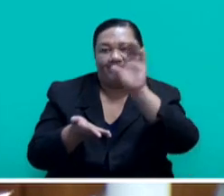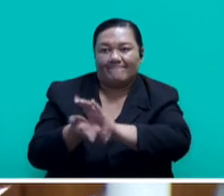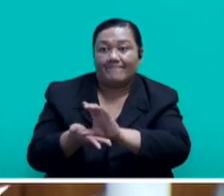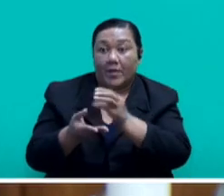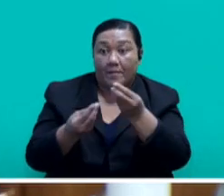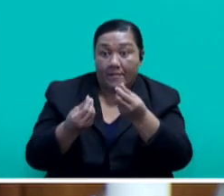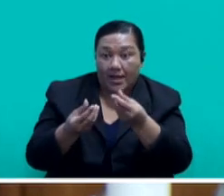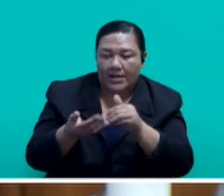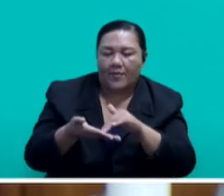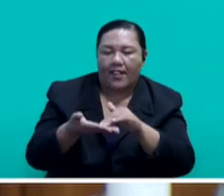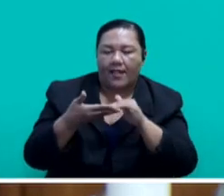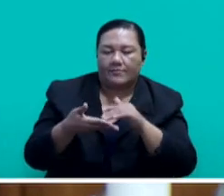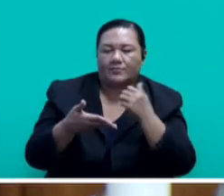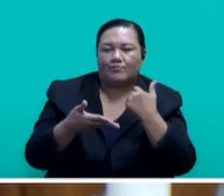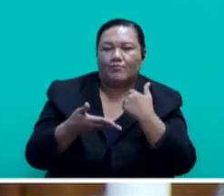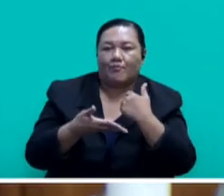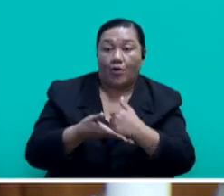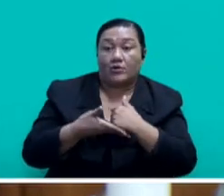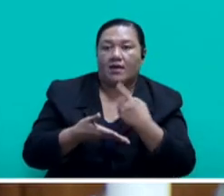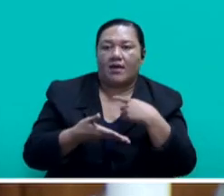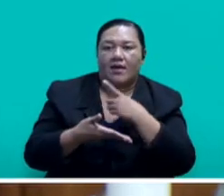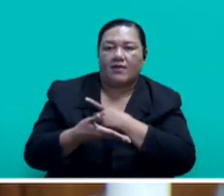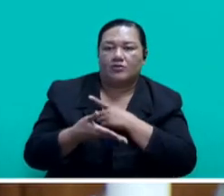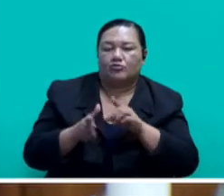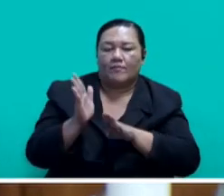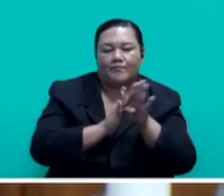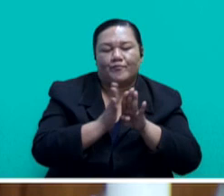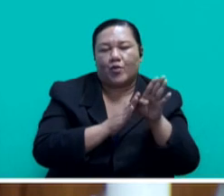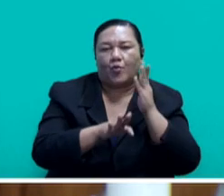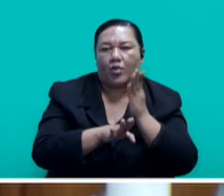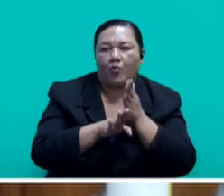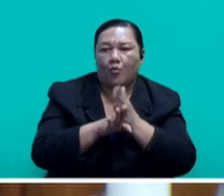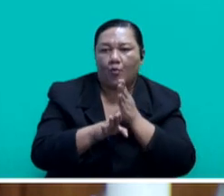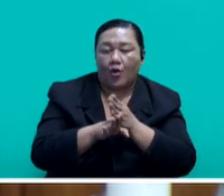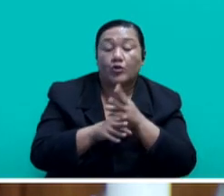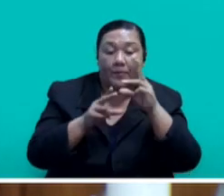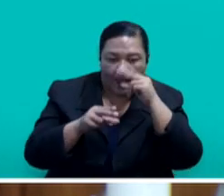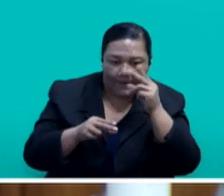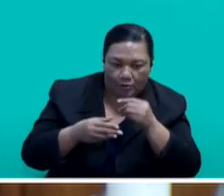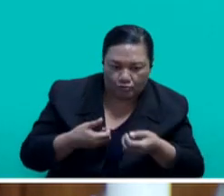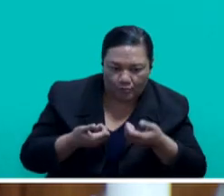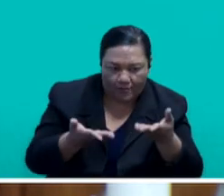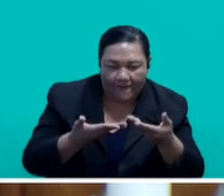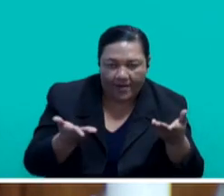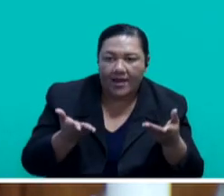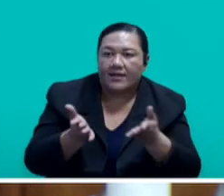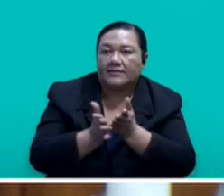to the diverse range of stakeholders who have wider impact on our budget. I thank the Honourable Minister of